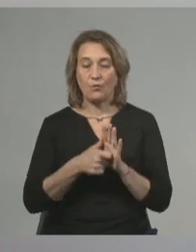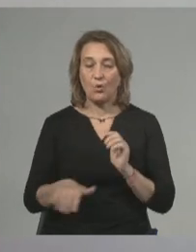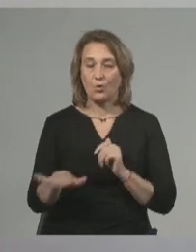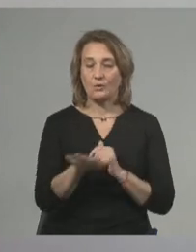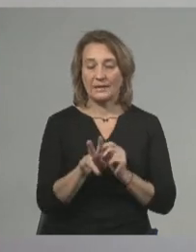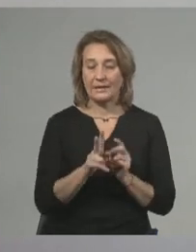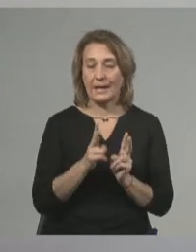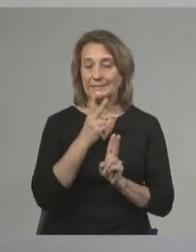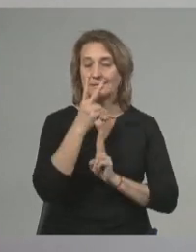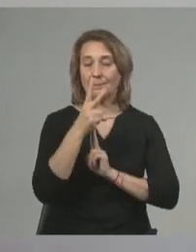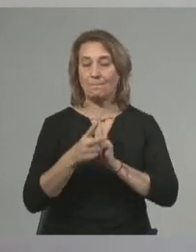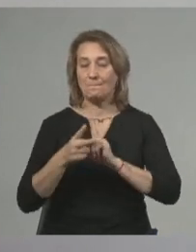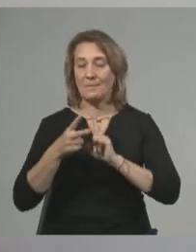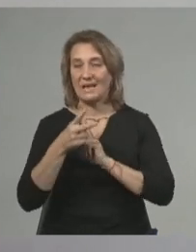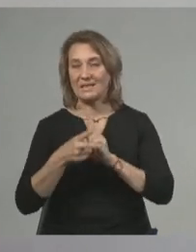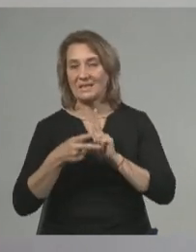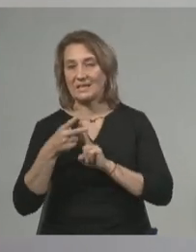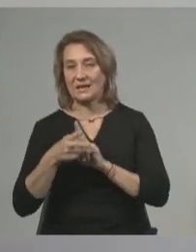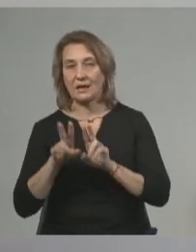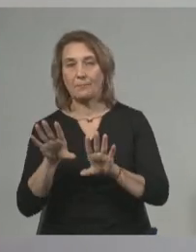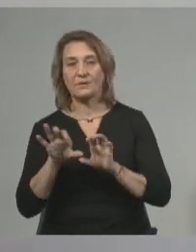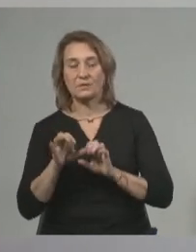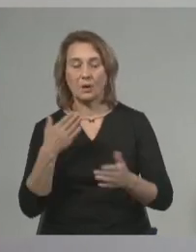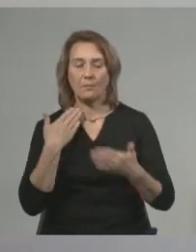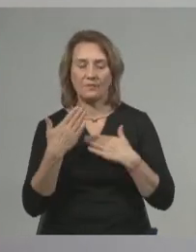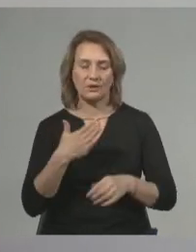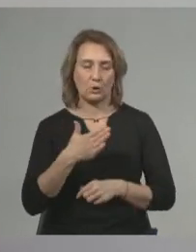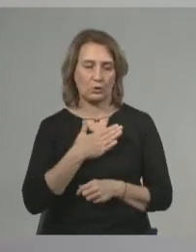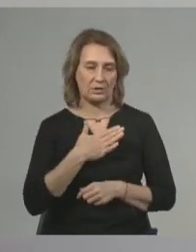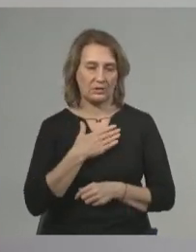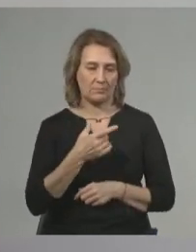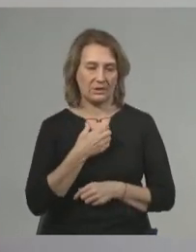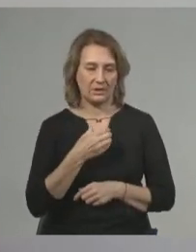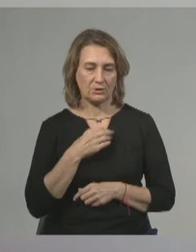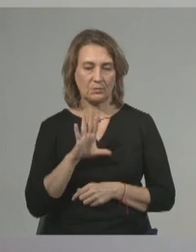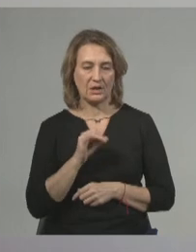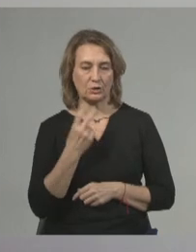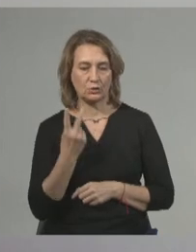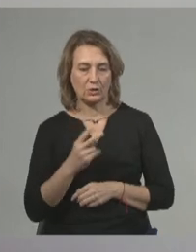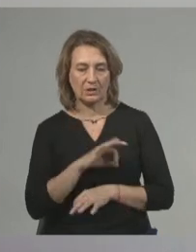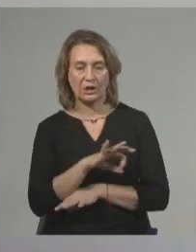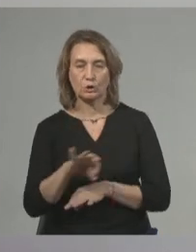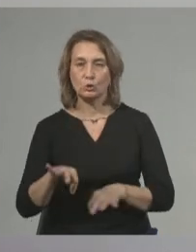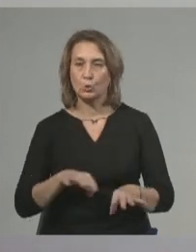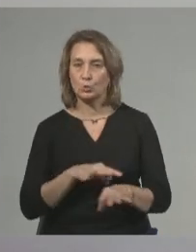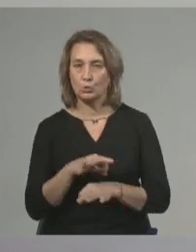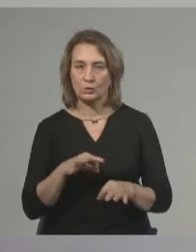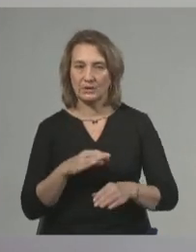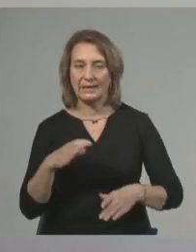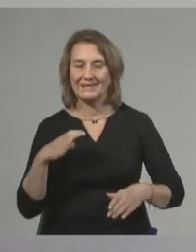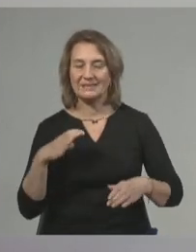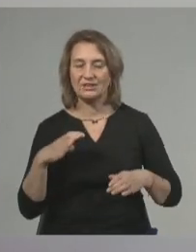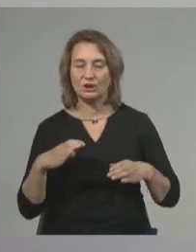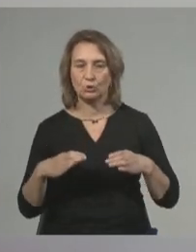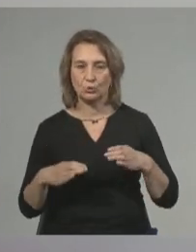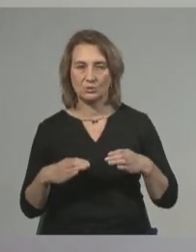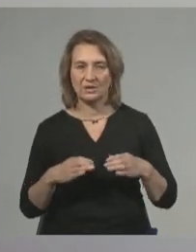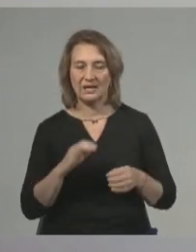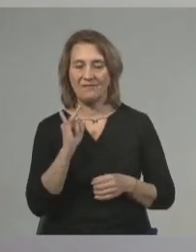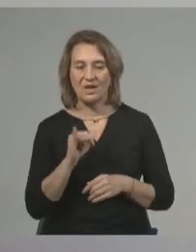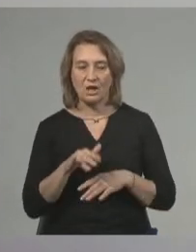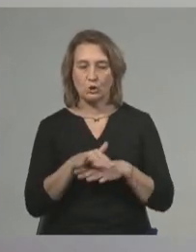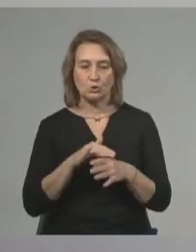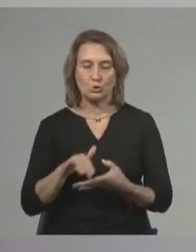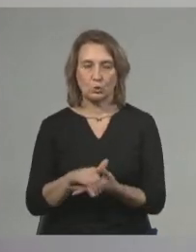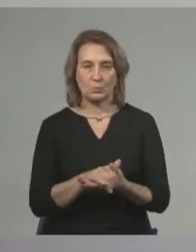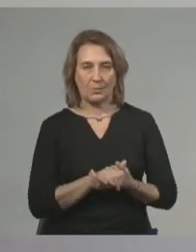about ourselves about our potential as social structural institutional entrepreneurs within society is is paramount